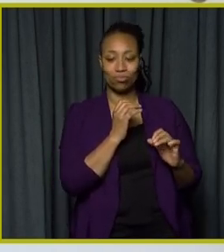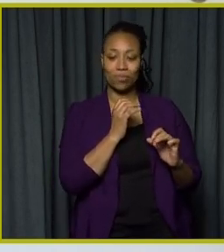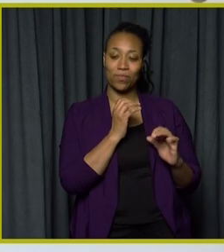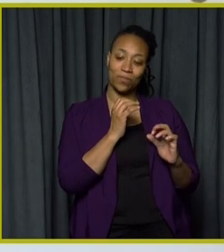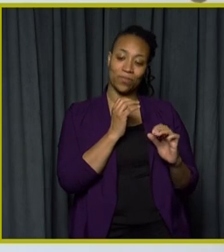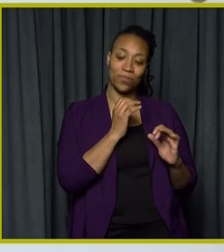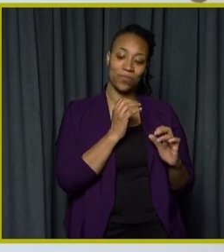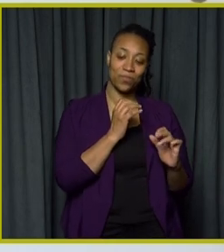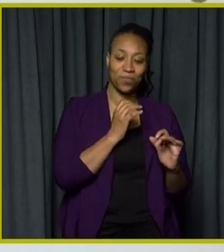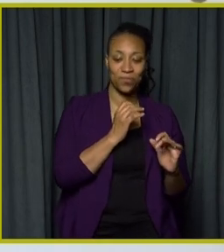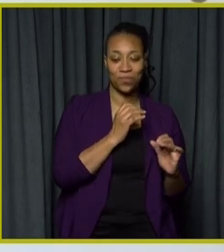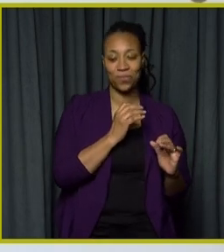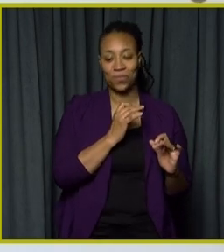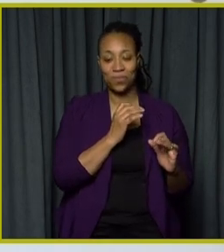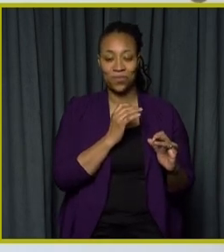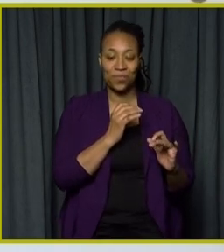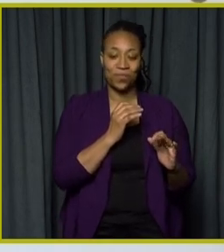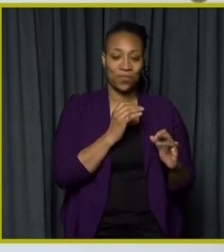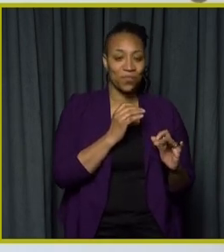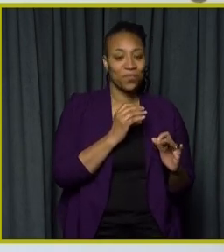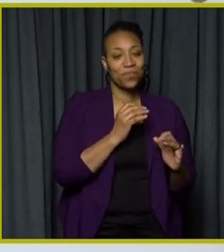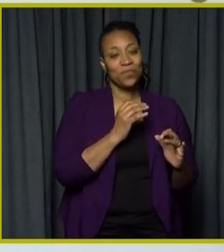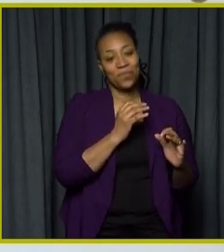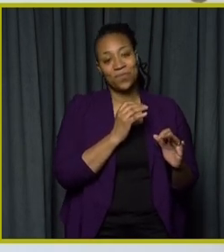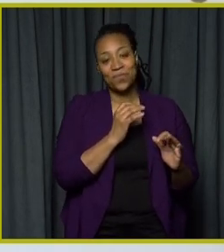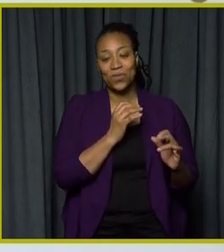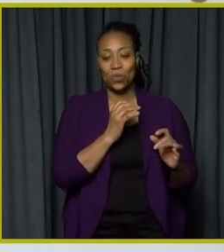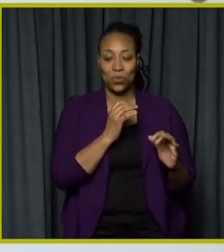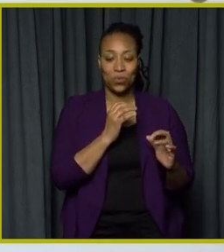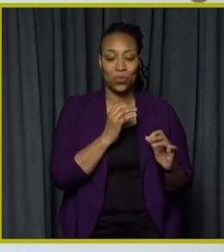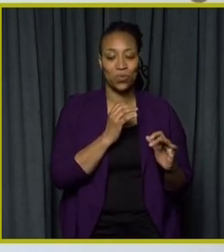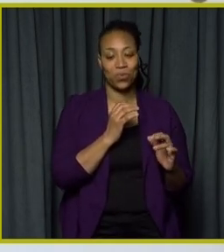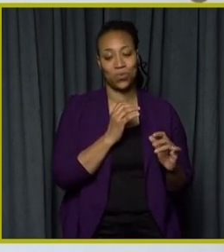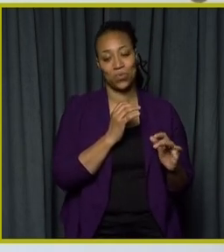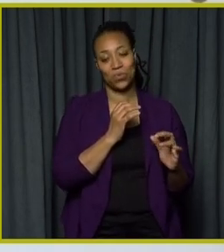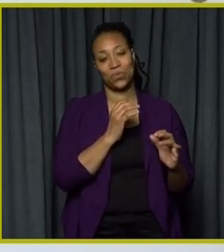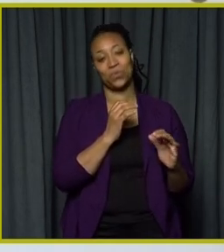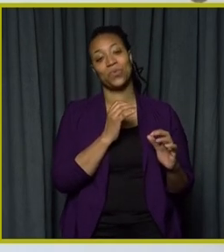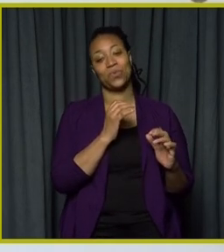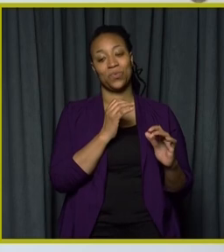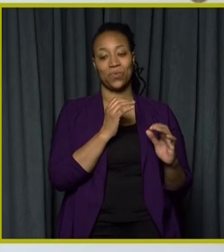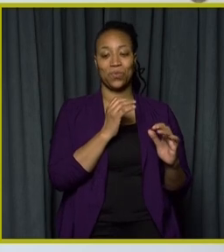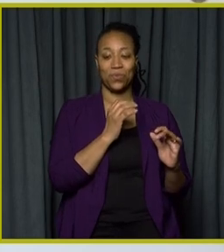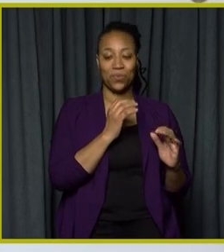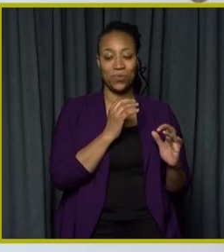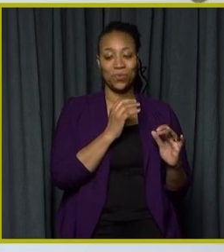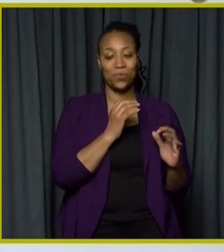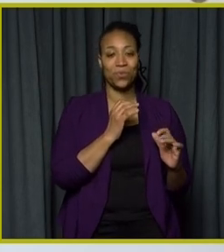Thank you.